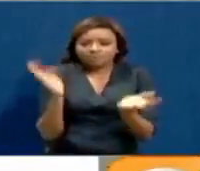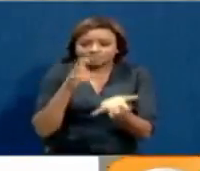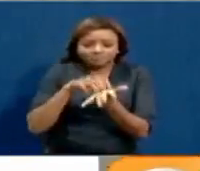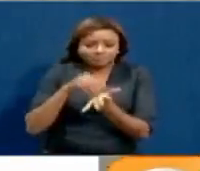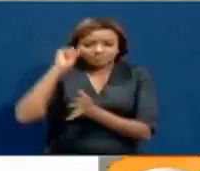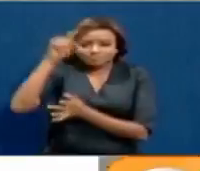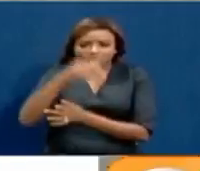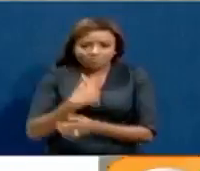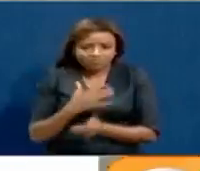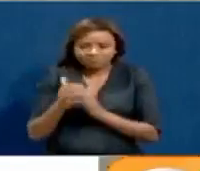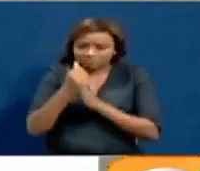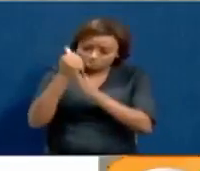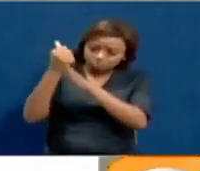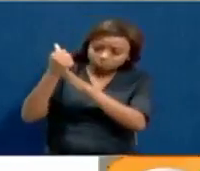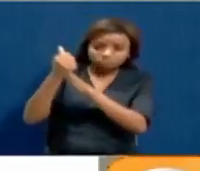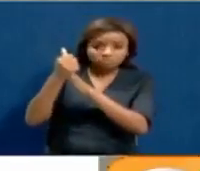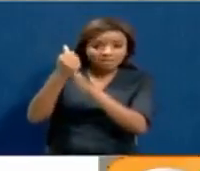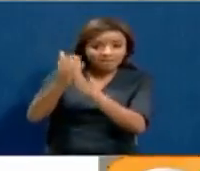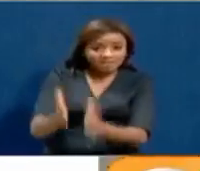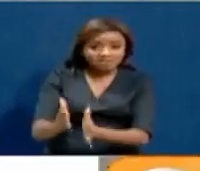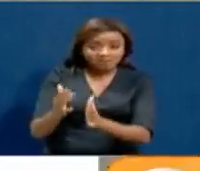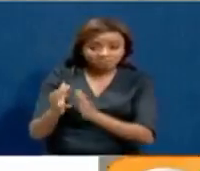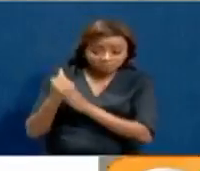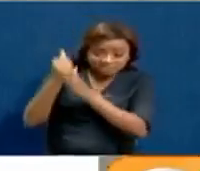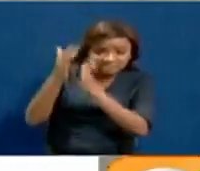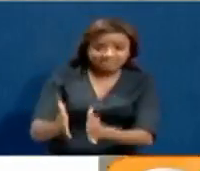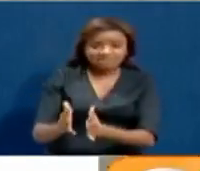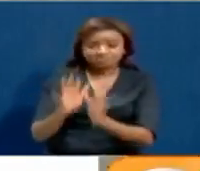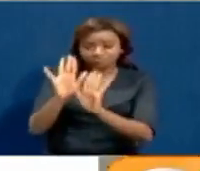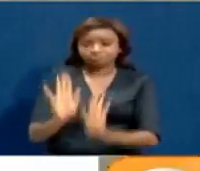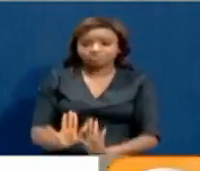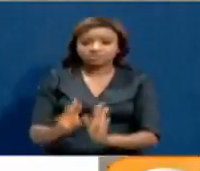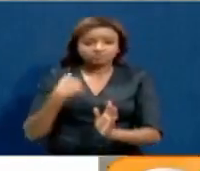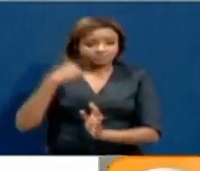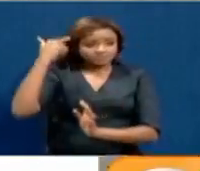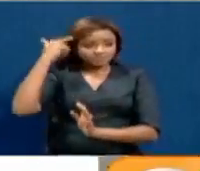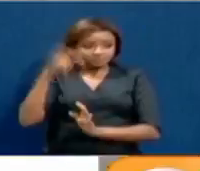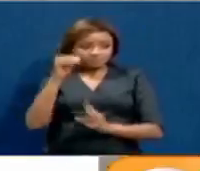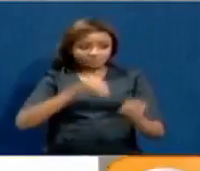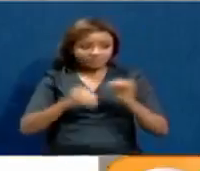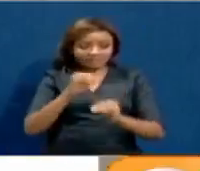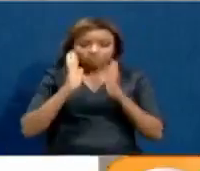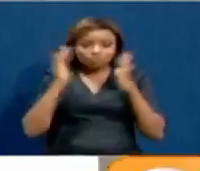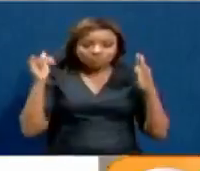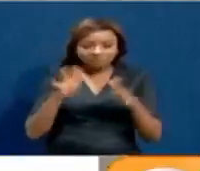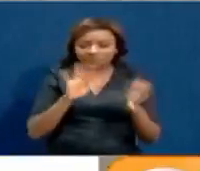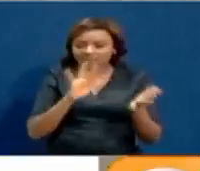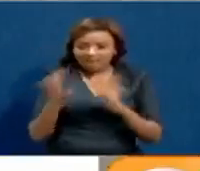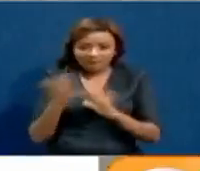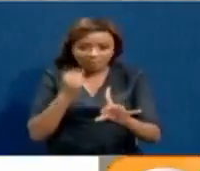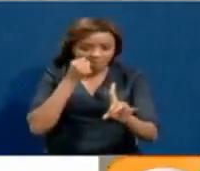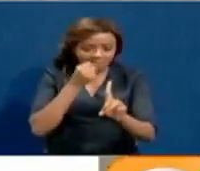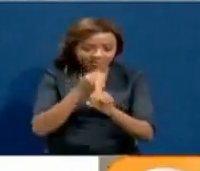position, leadership, mm-hmm. right? And so I think this election is going to be about the